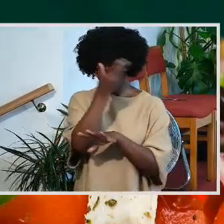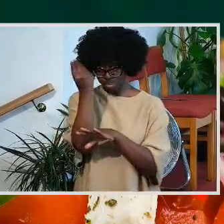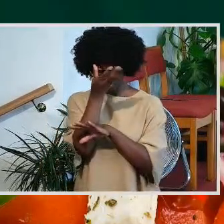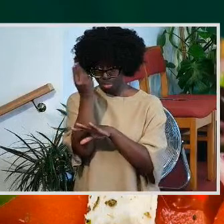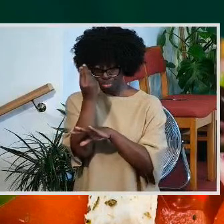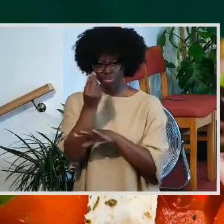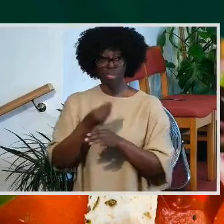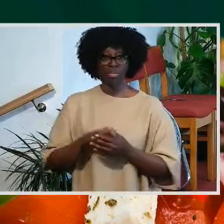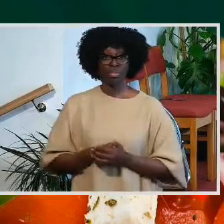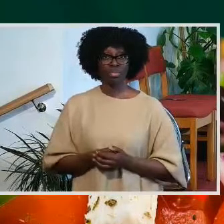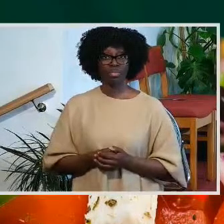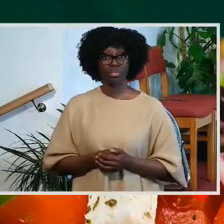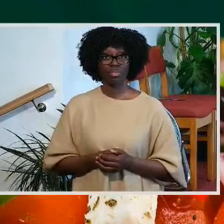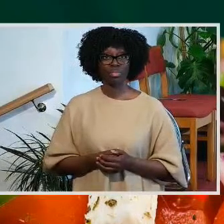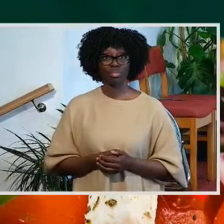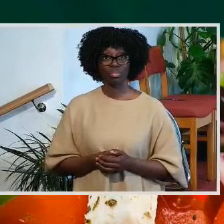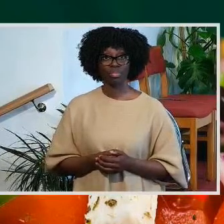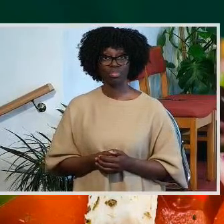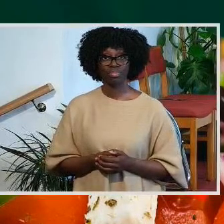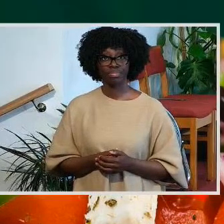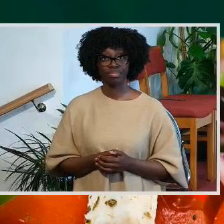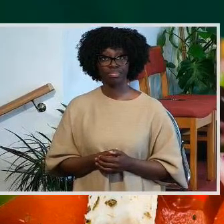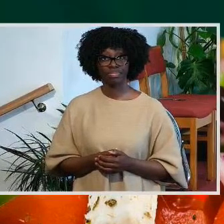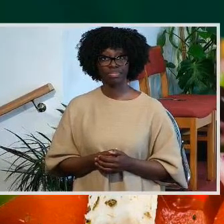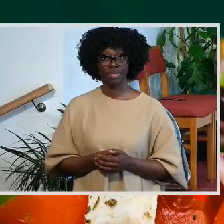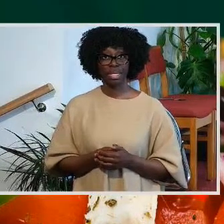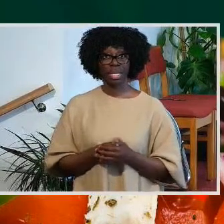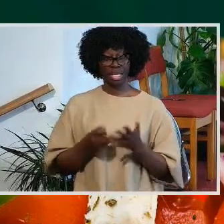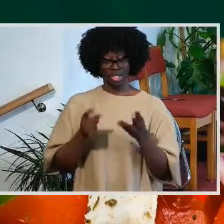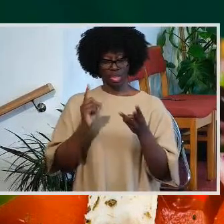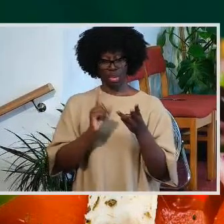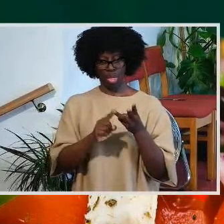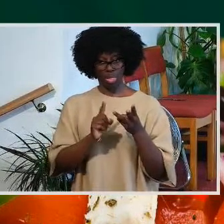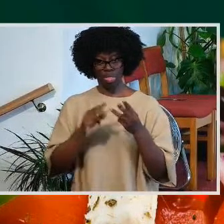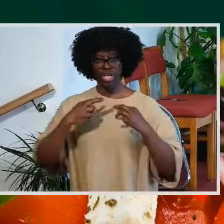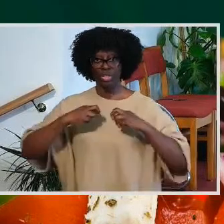Okay. Again, this is another dietary study.